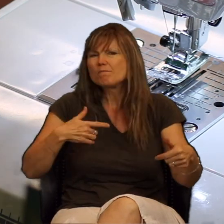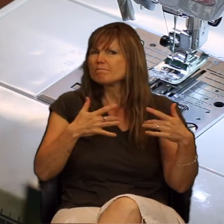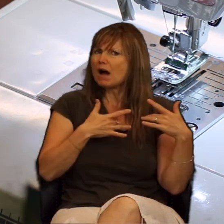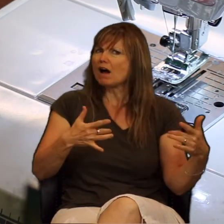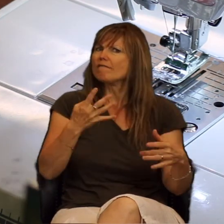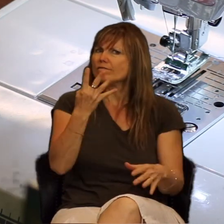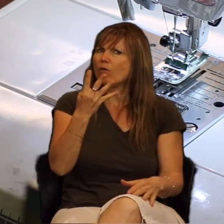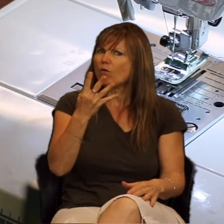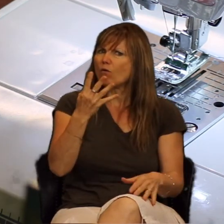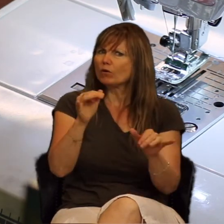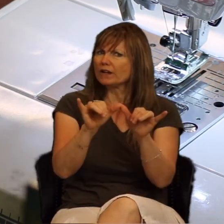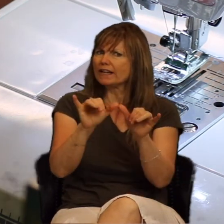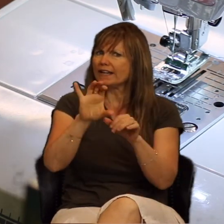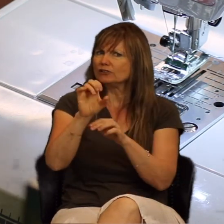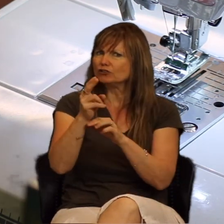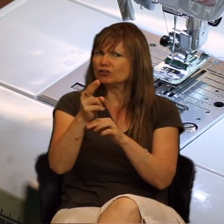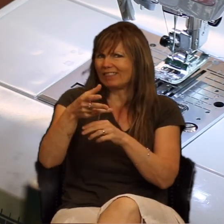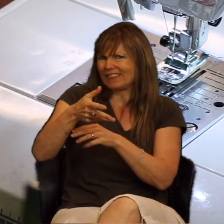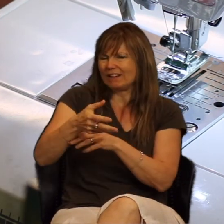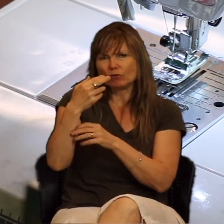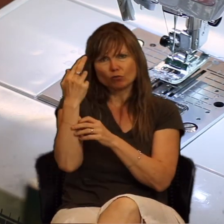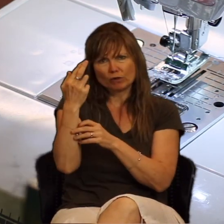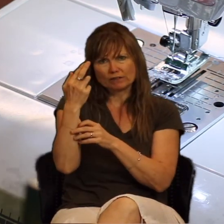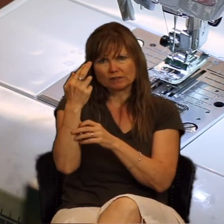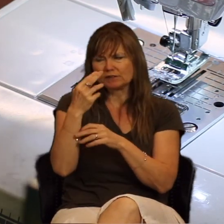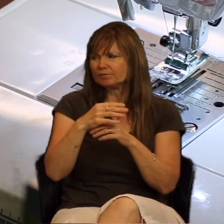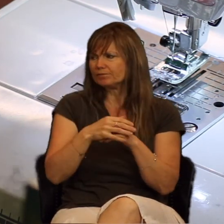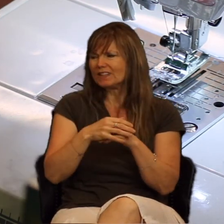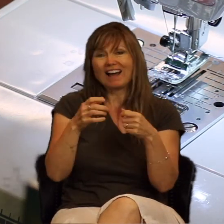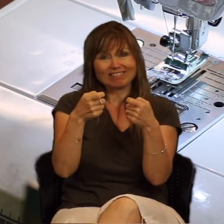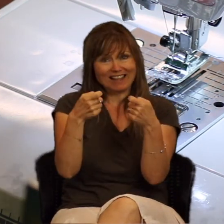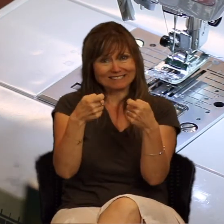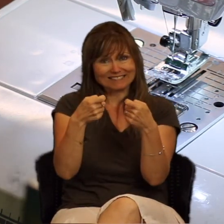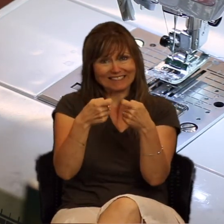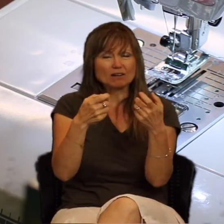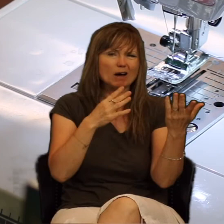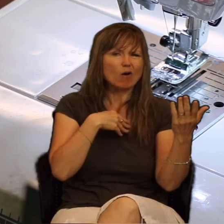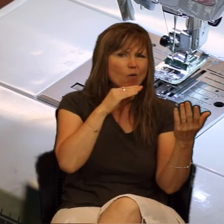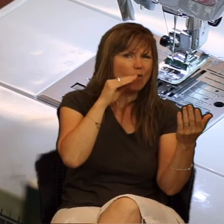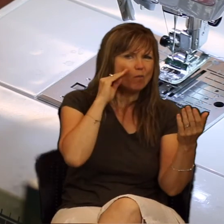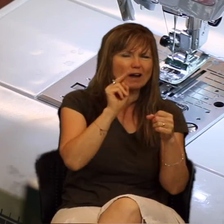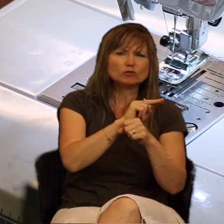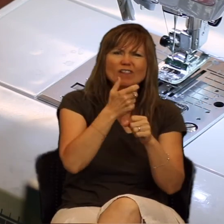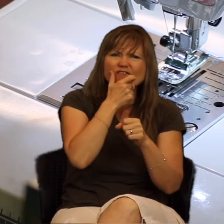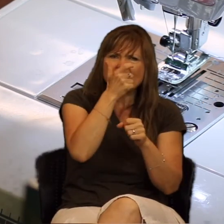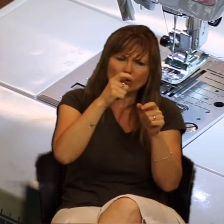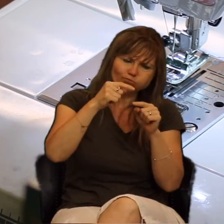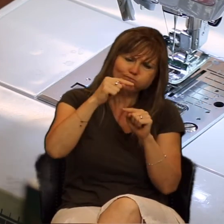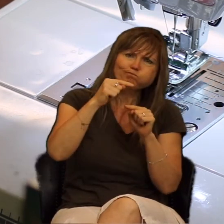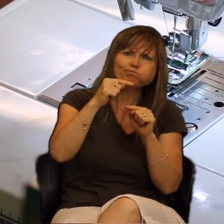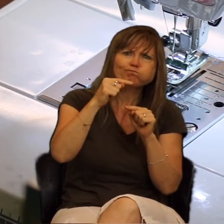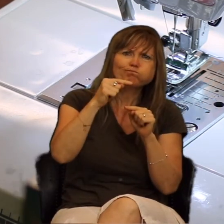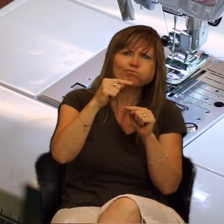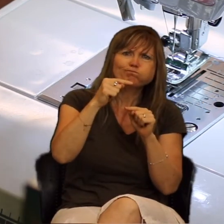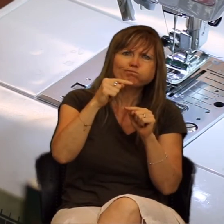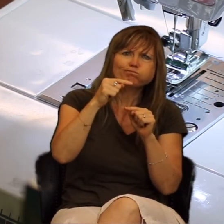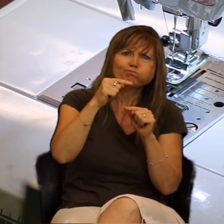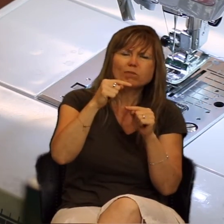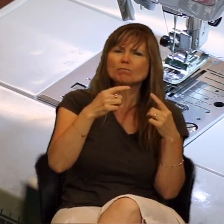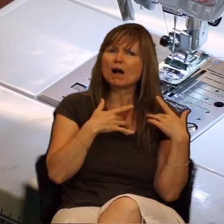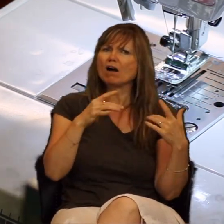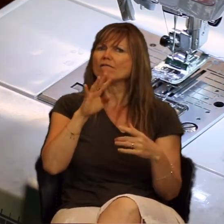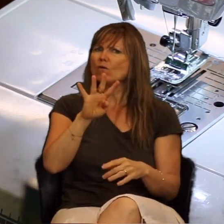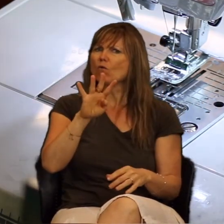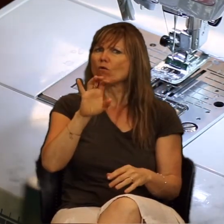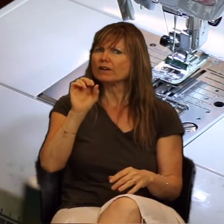a bit thicker ribbon at home, elastic at home. So I just use 4 inches and I